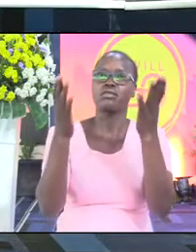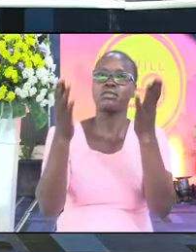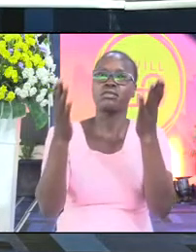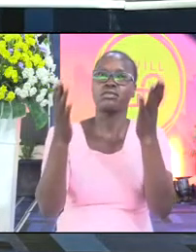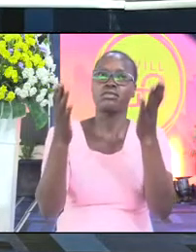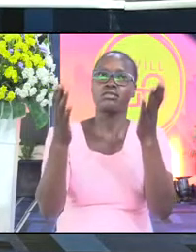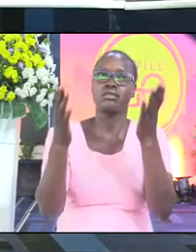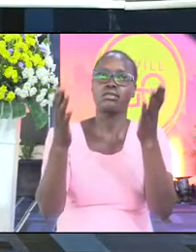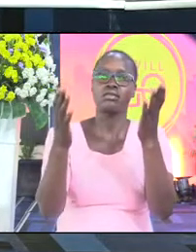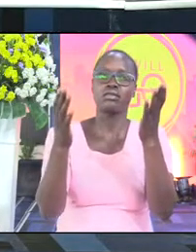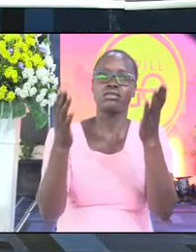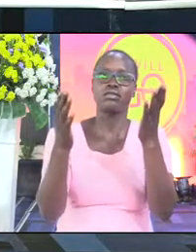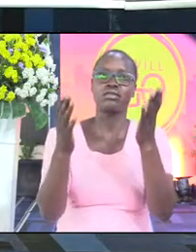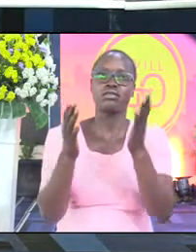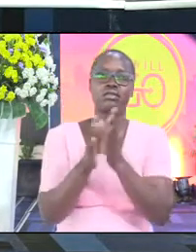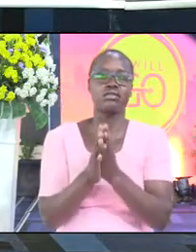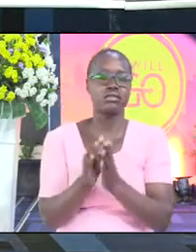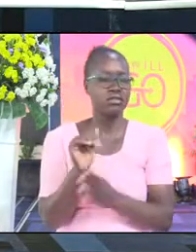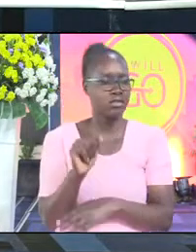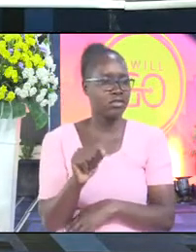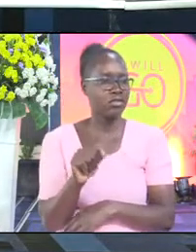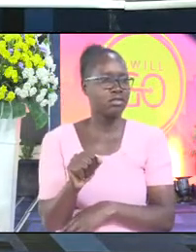yes. Yes.